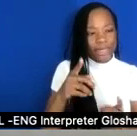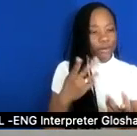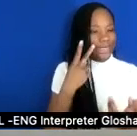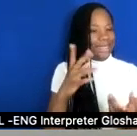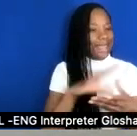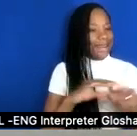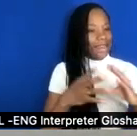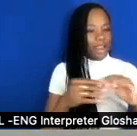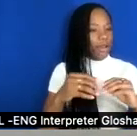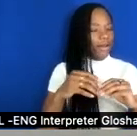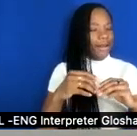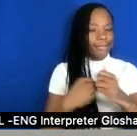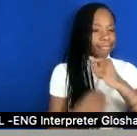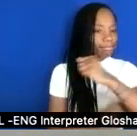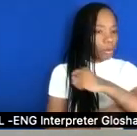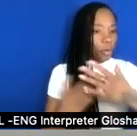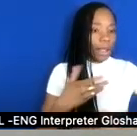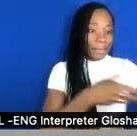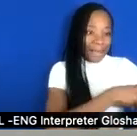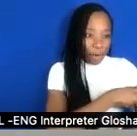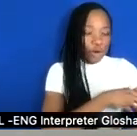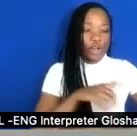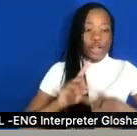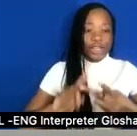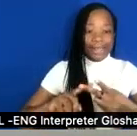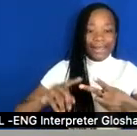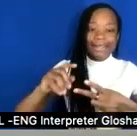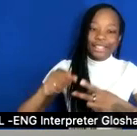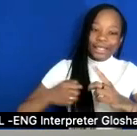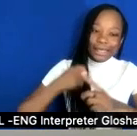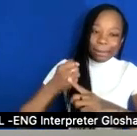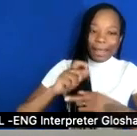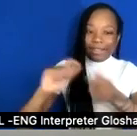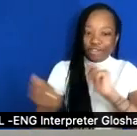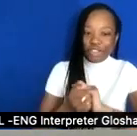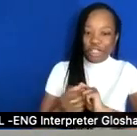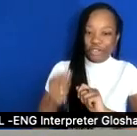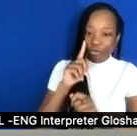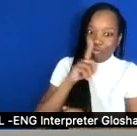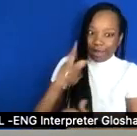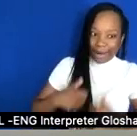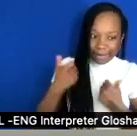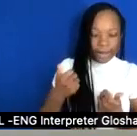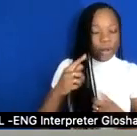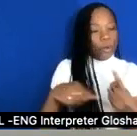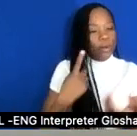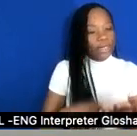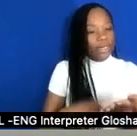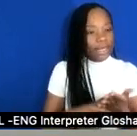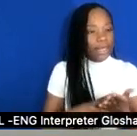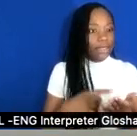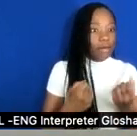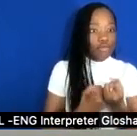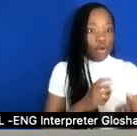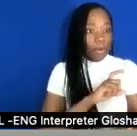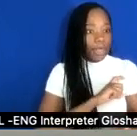about power. It's about material changes. And so when we talk about pro-police narratives or propaganda, as we colloquially say